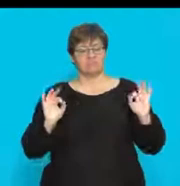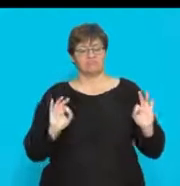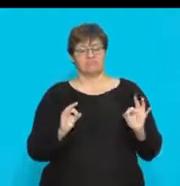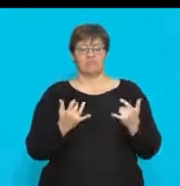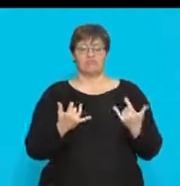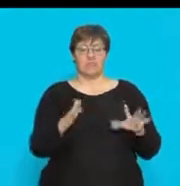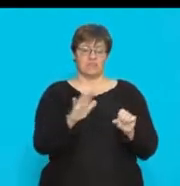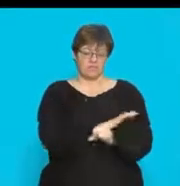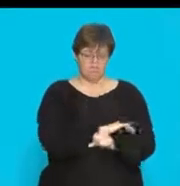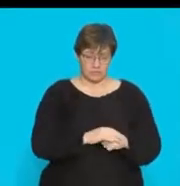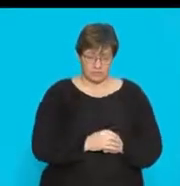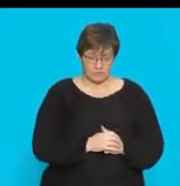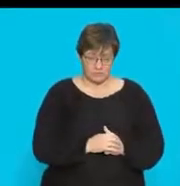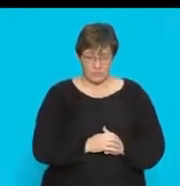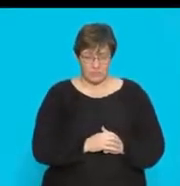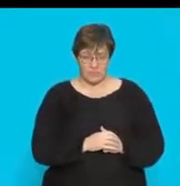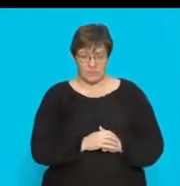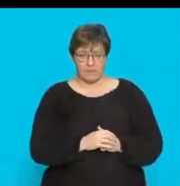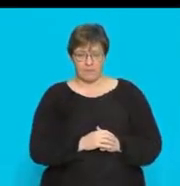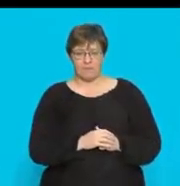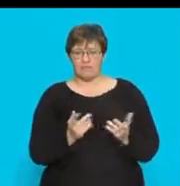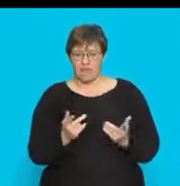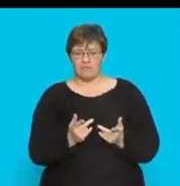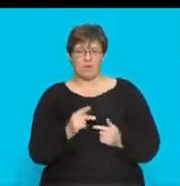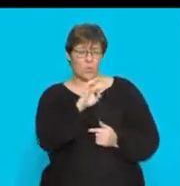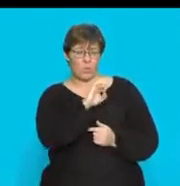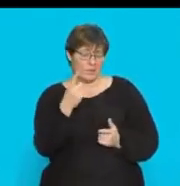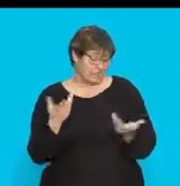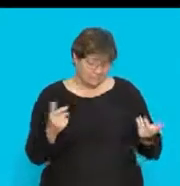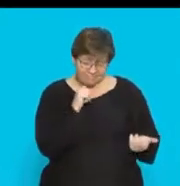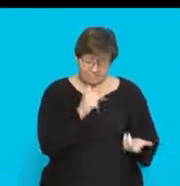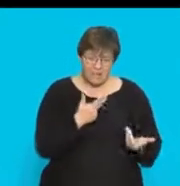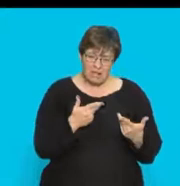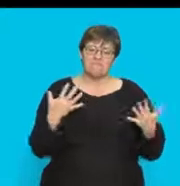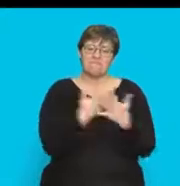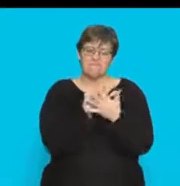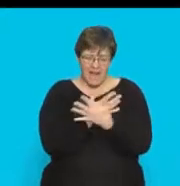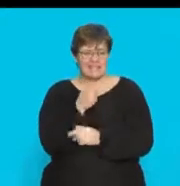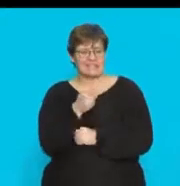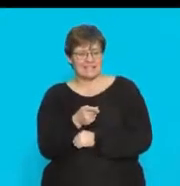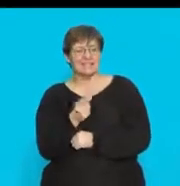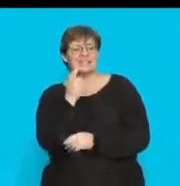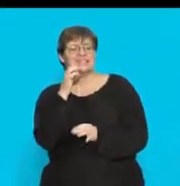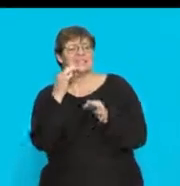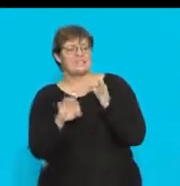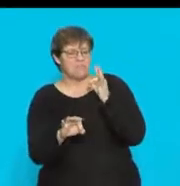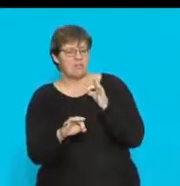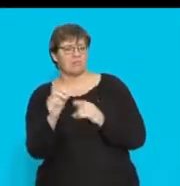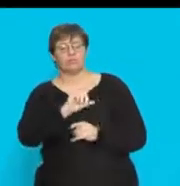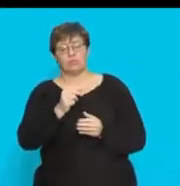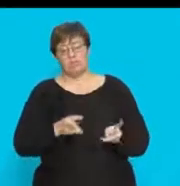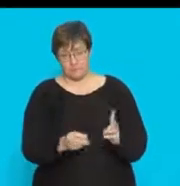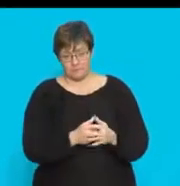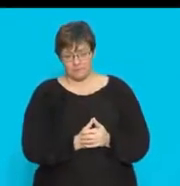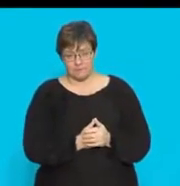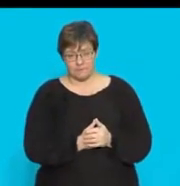full of grass. And I have the battle of the weeds as well, but it's a quick and it's a simple and it's a cheap